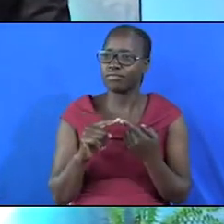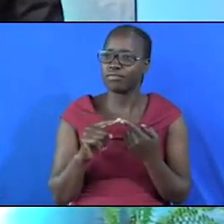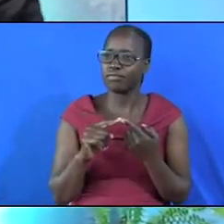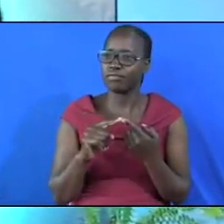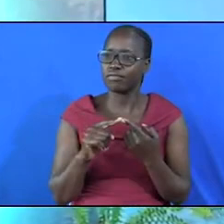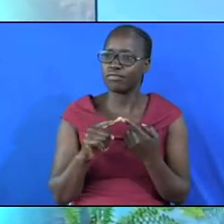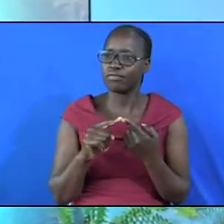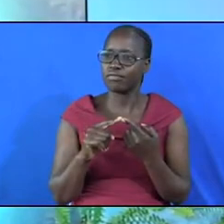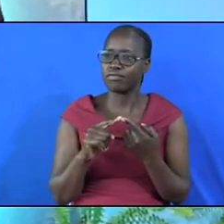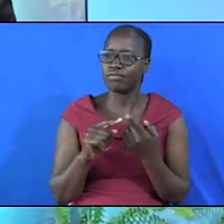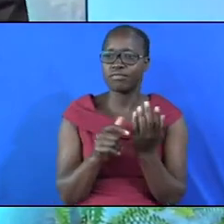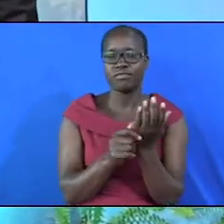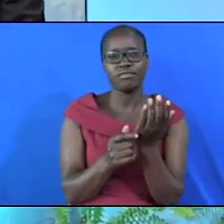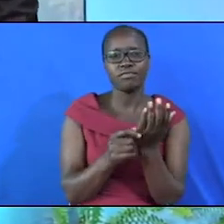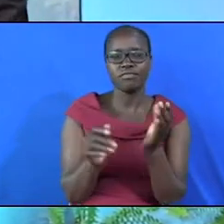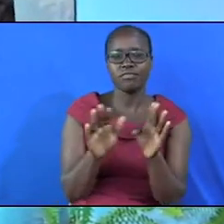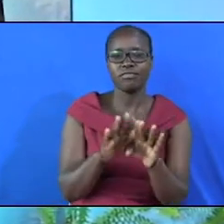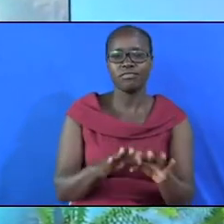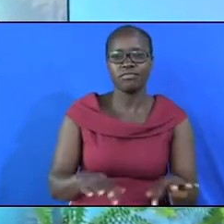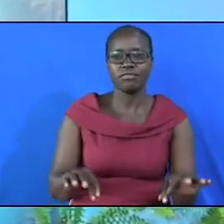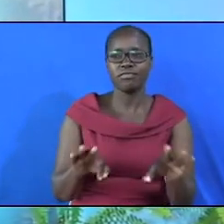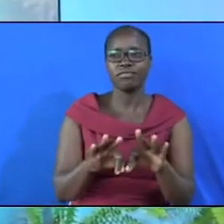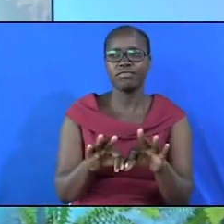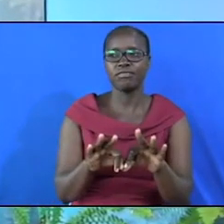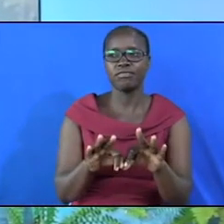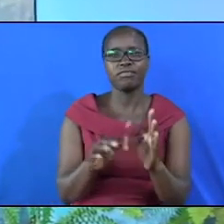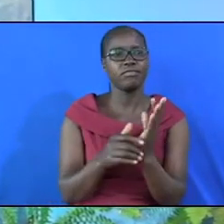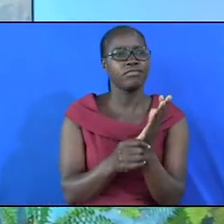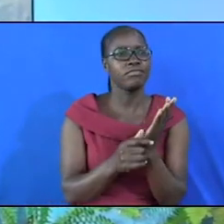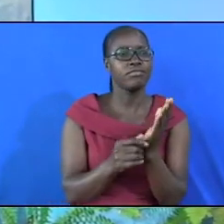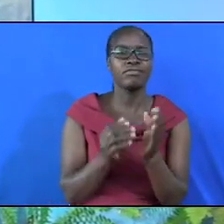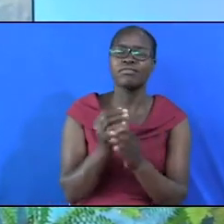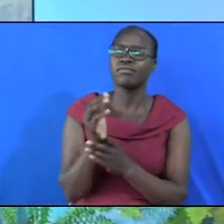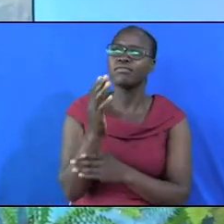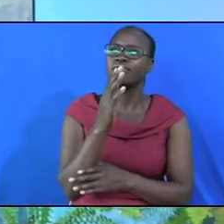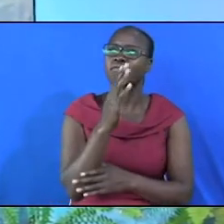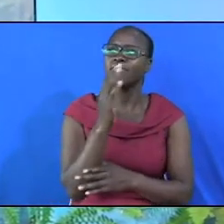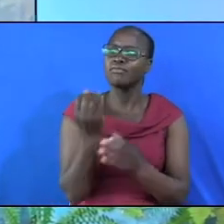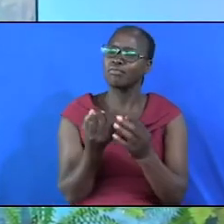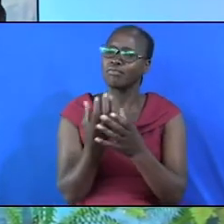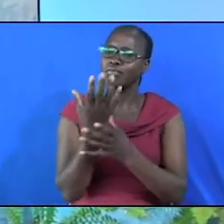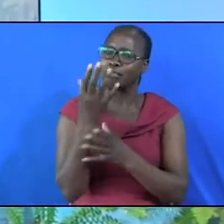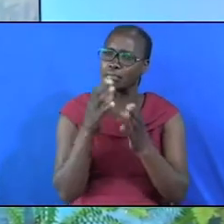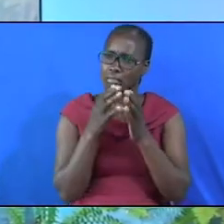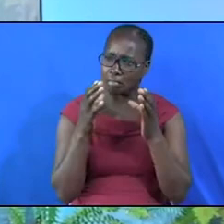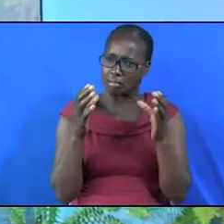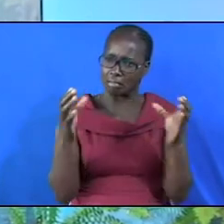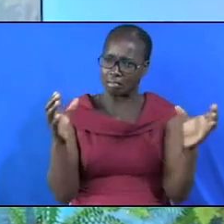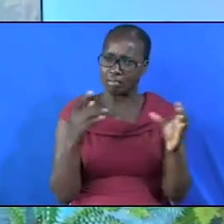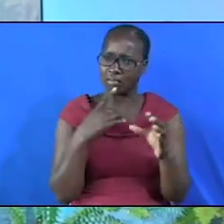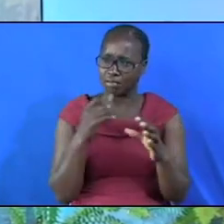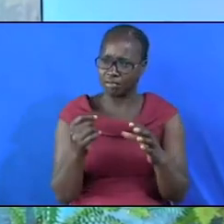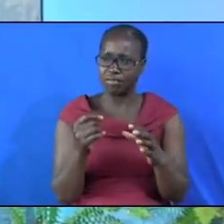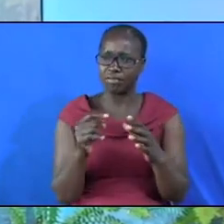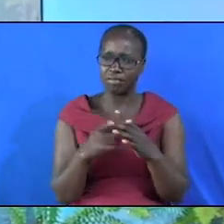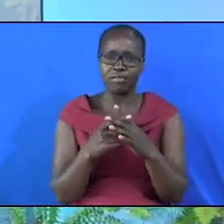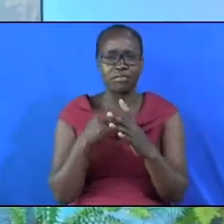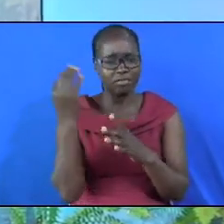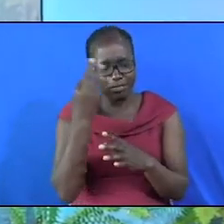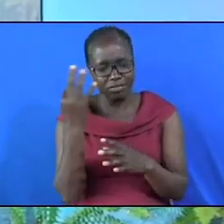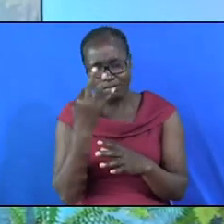to the maize garden. During those days, maize was green. Maize was green. And so I started preaching,